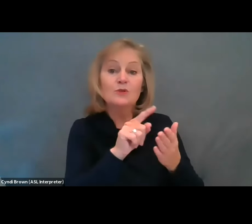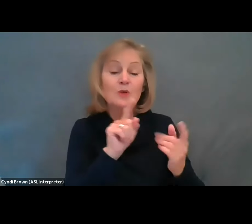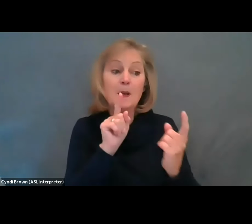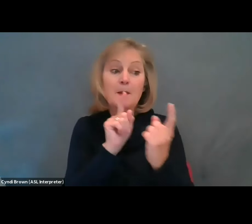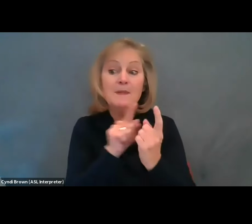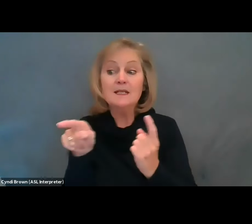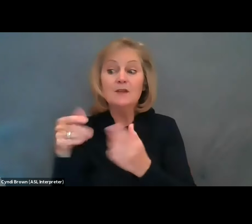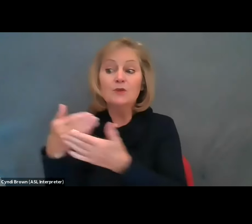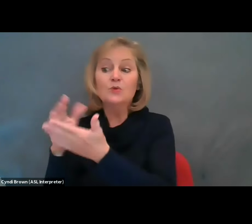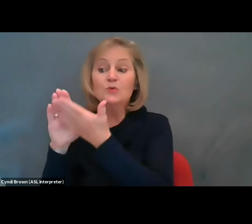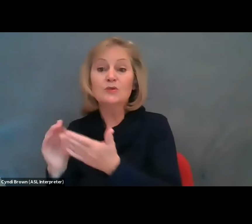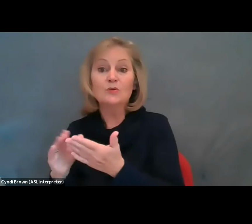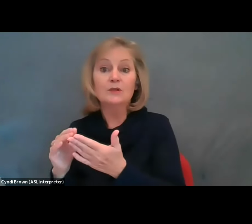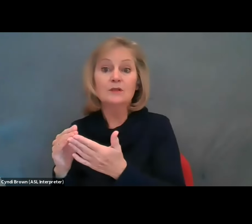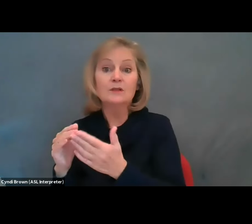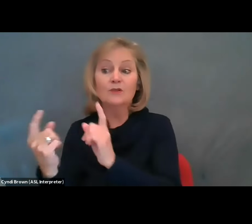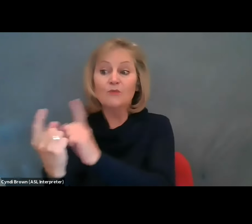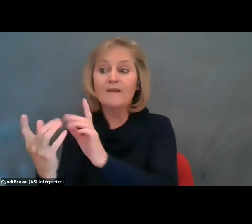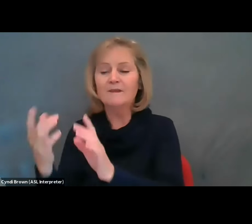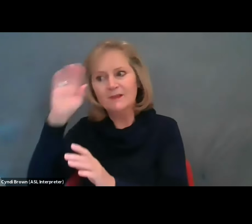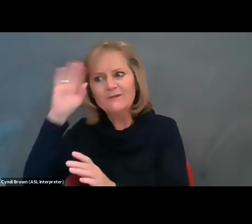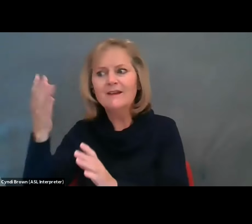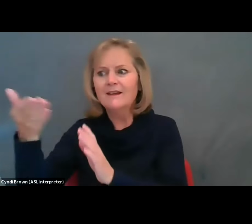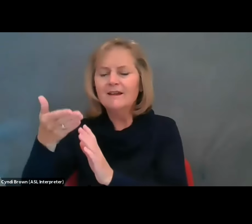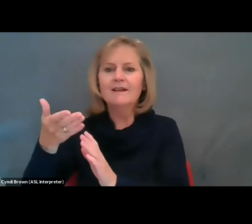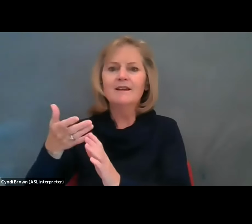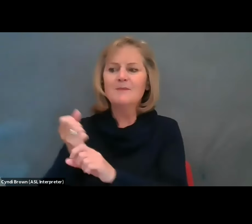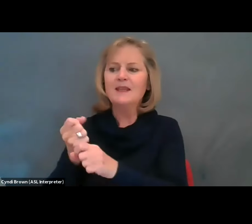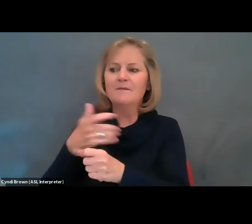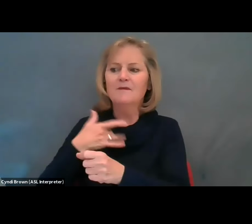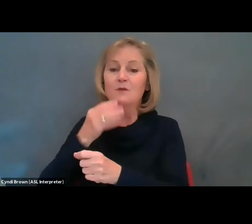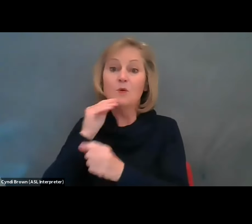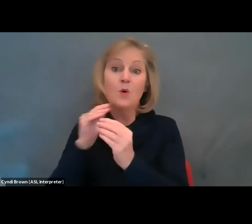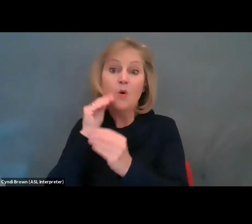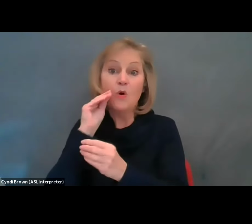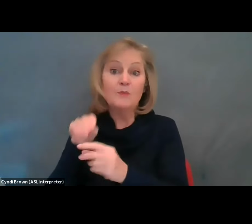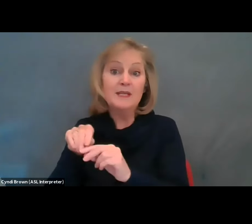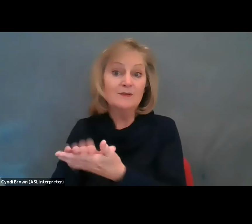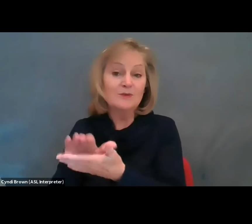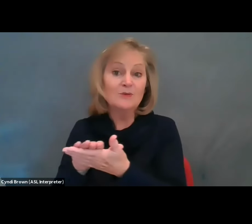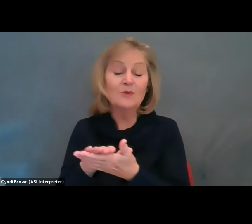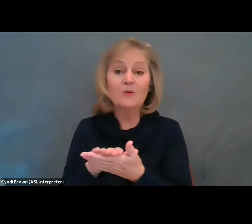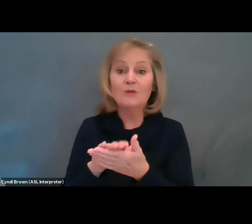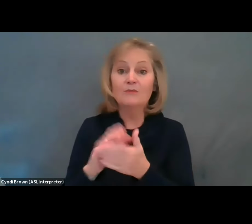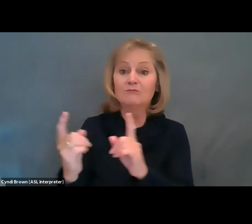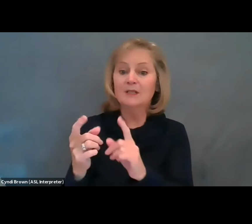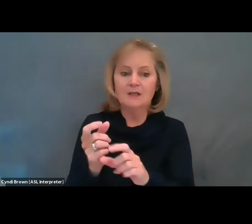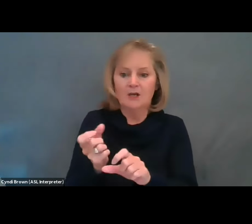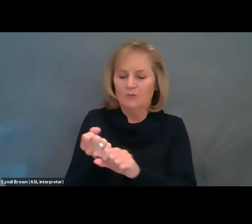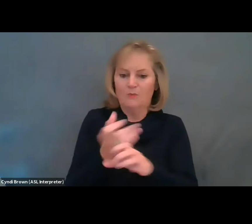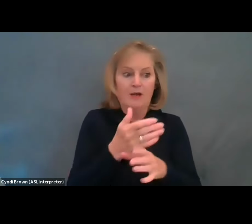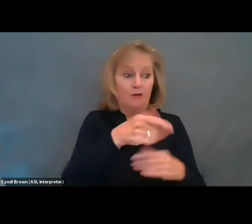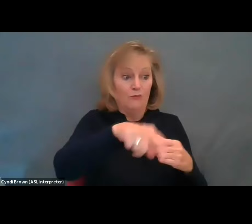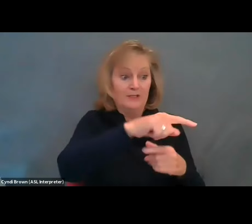the new student arriving, to make them feel more at home in the school. and also, you know, preparing the rest